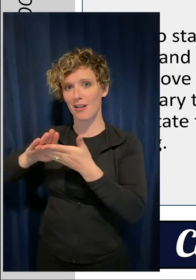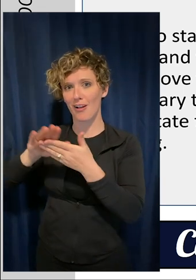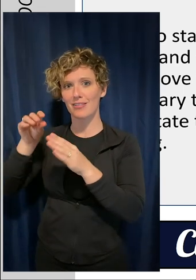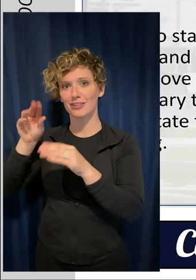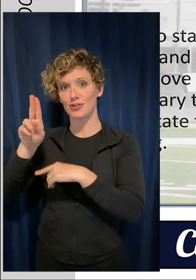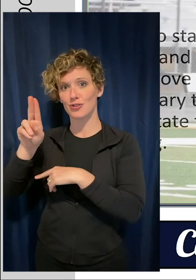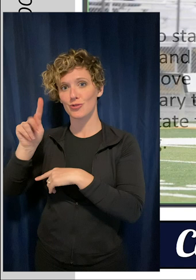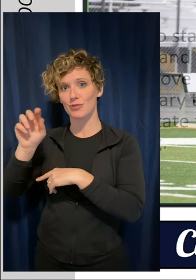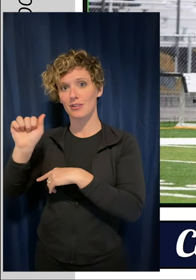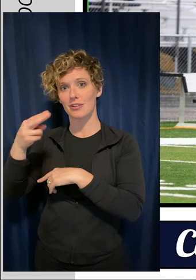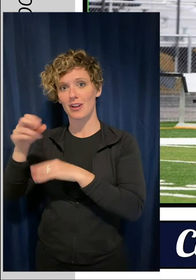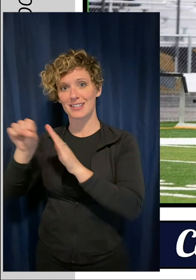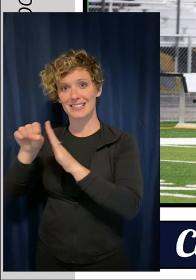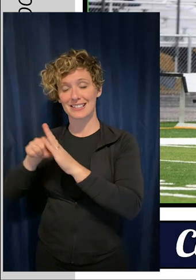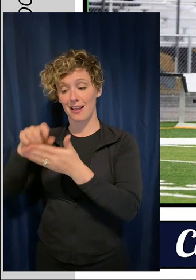nursing.